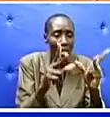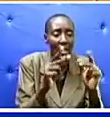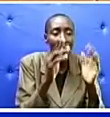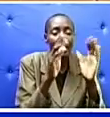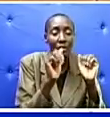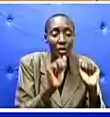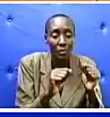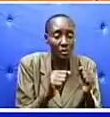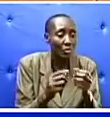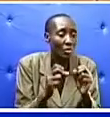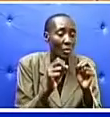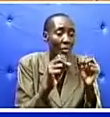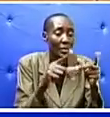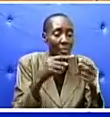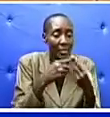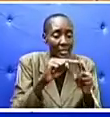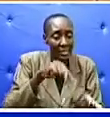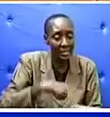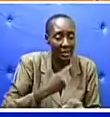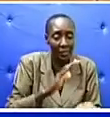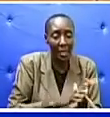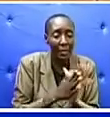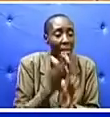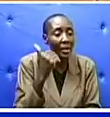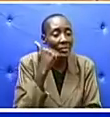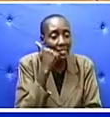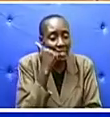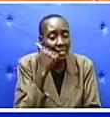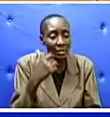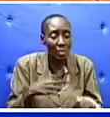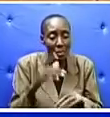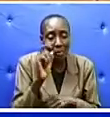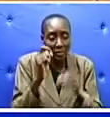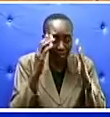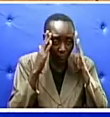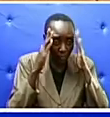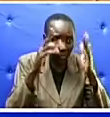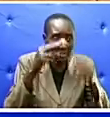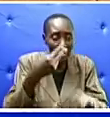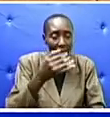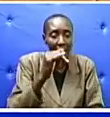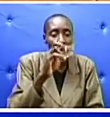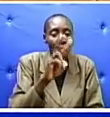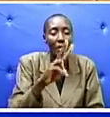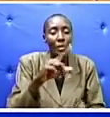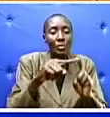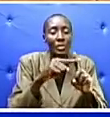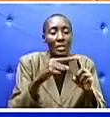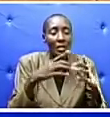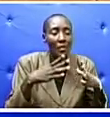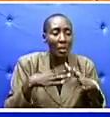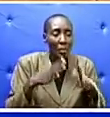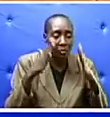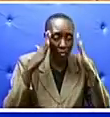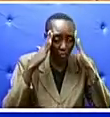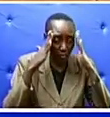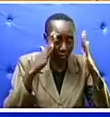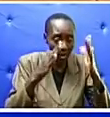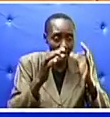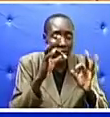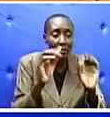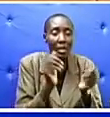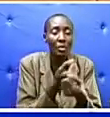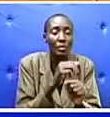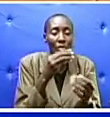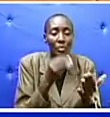probability they'll be okay, but for me I'll get sick. So what people need to focus, HIV positive people, focus on, if you cannot afford